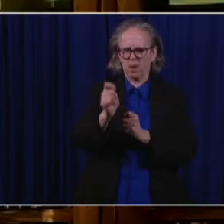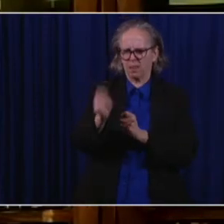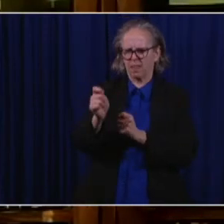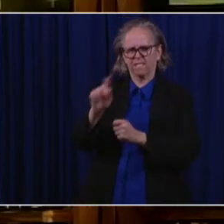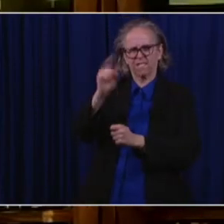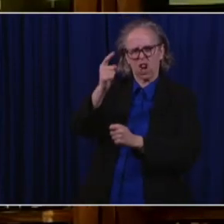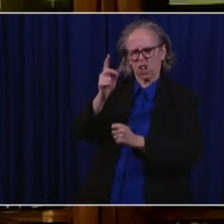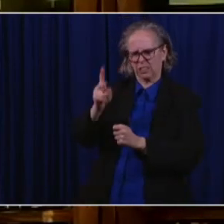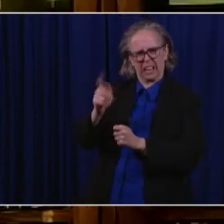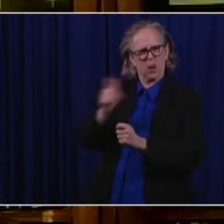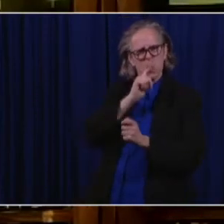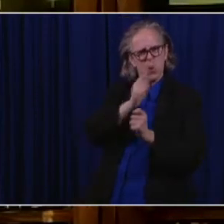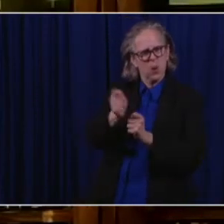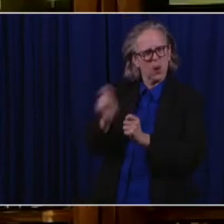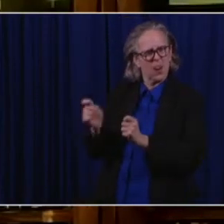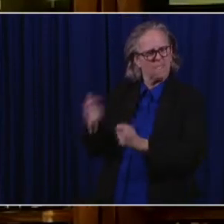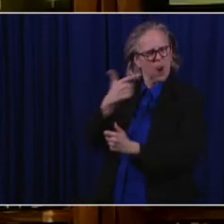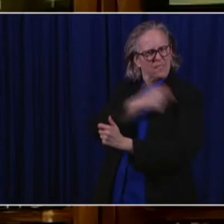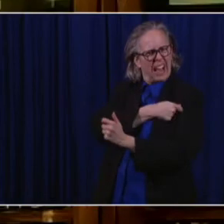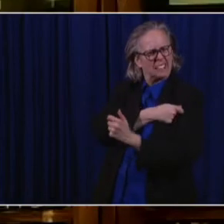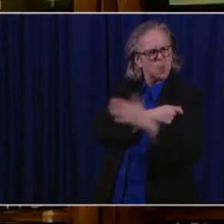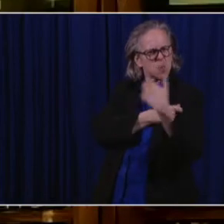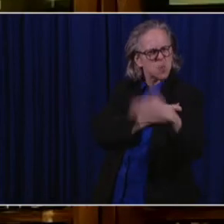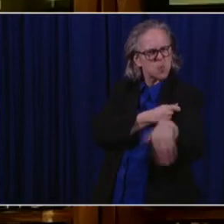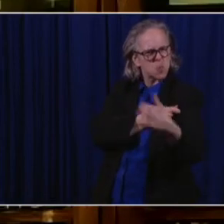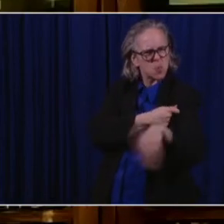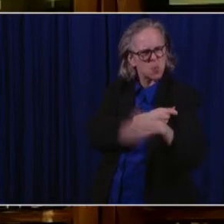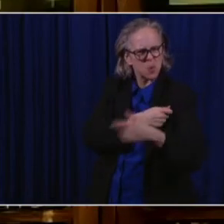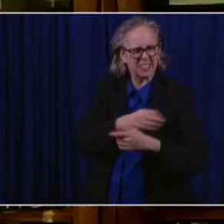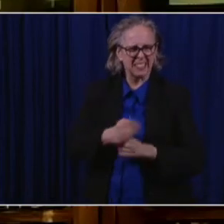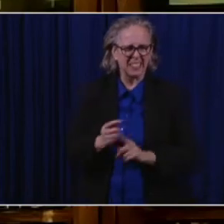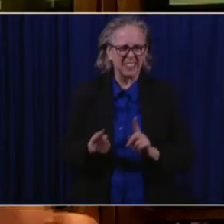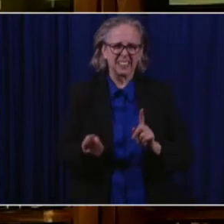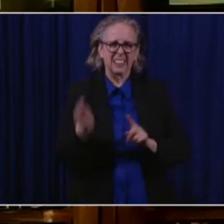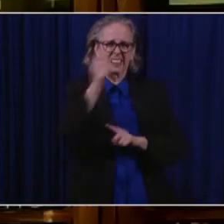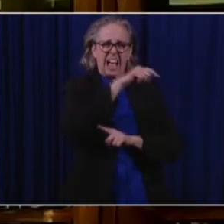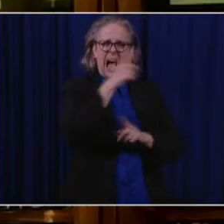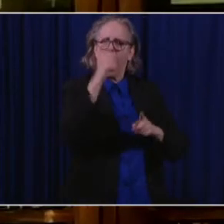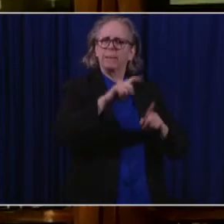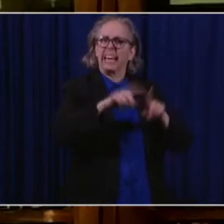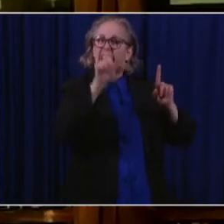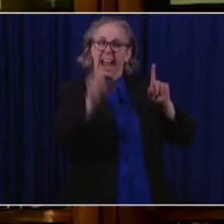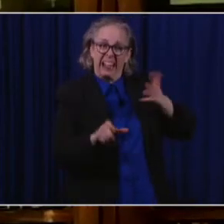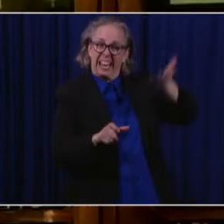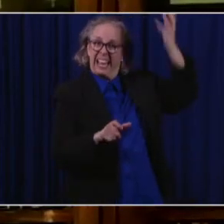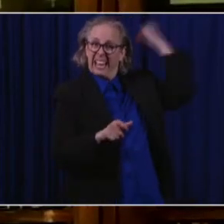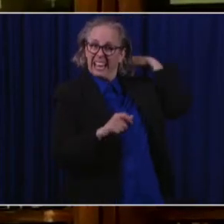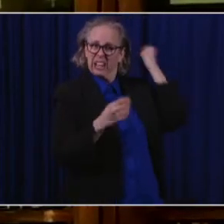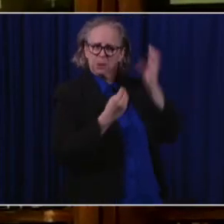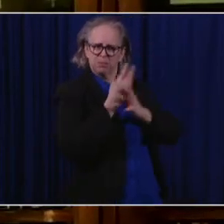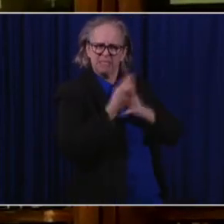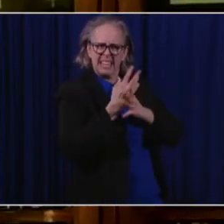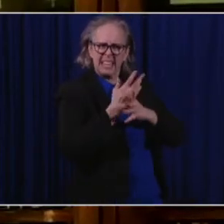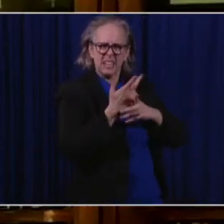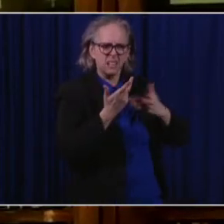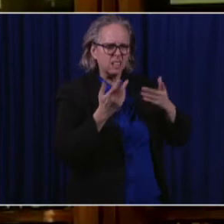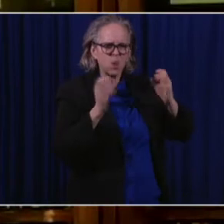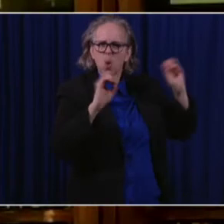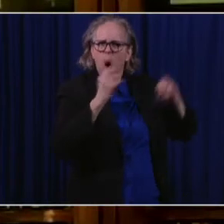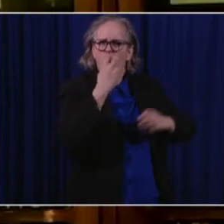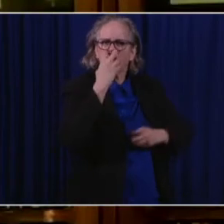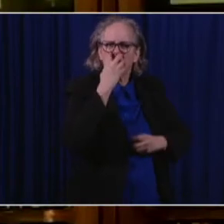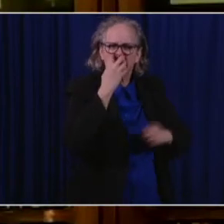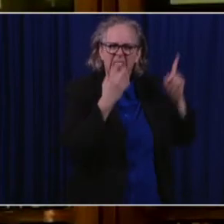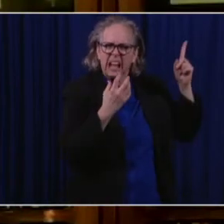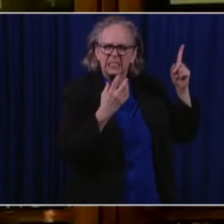you had, 2 ventilators left for 3 patients, we're not in that as a state in that situation right now. We do